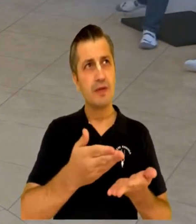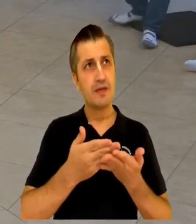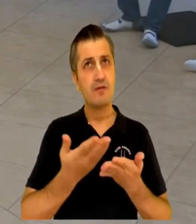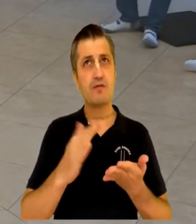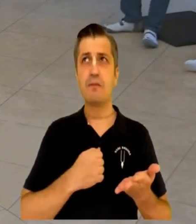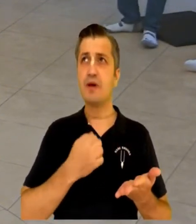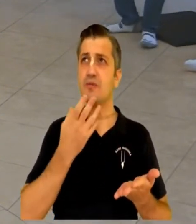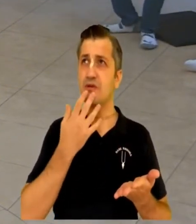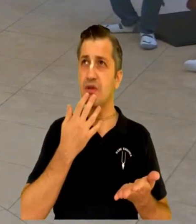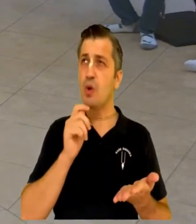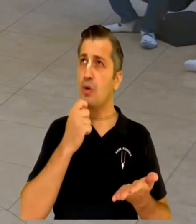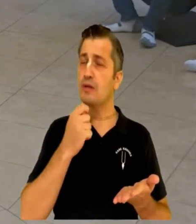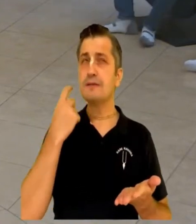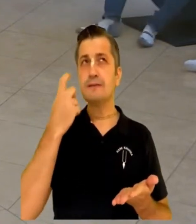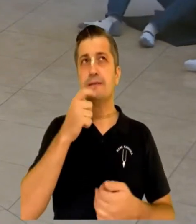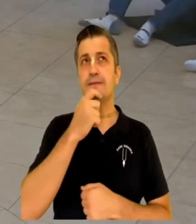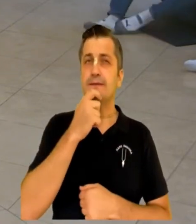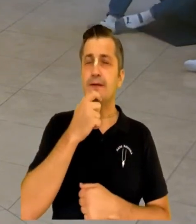Yeah, I mean,